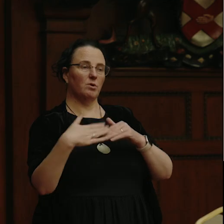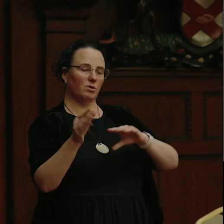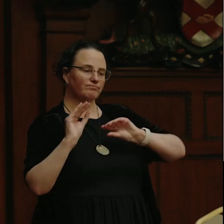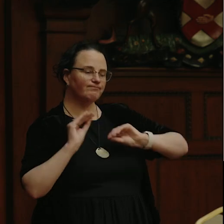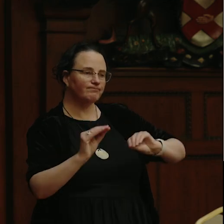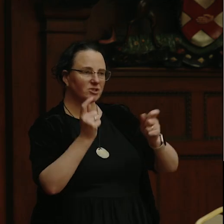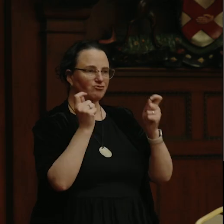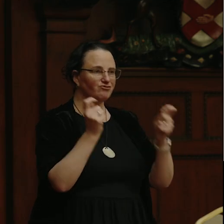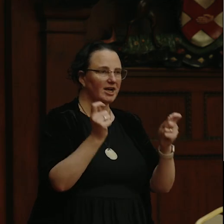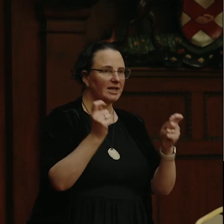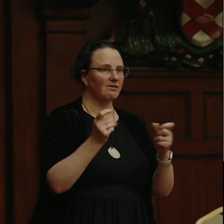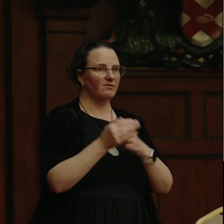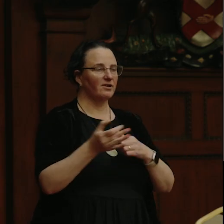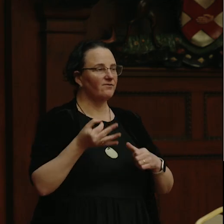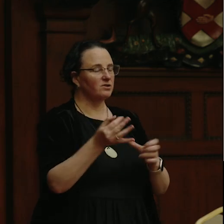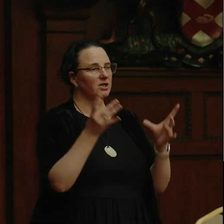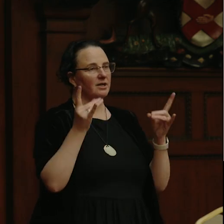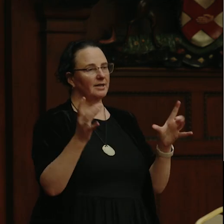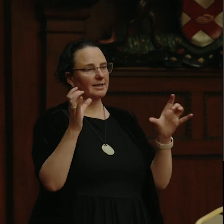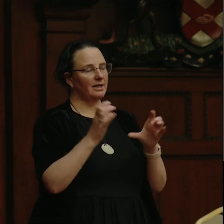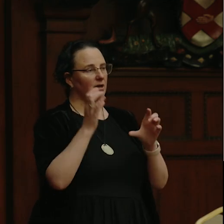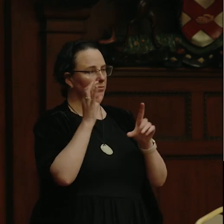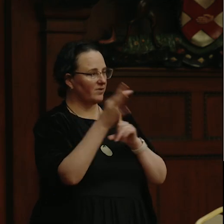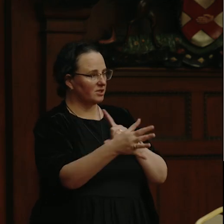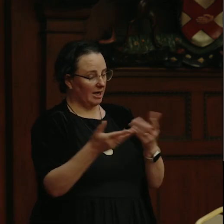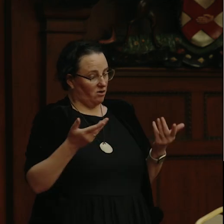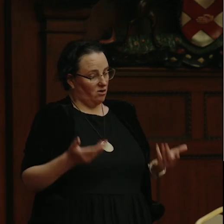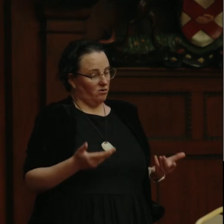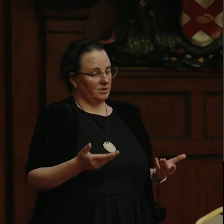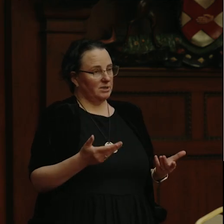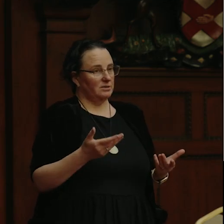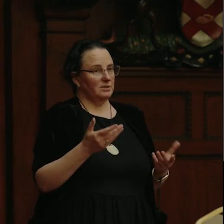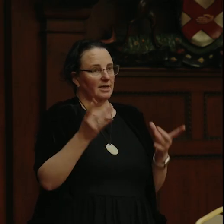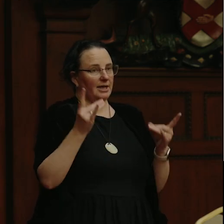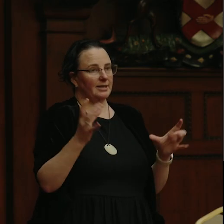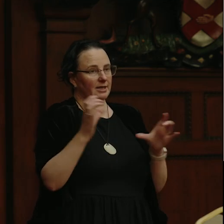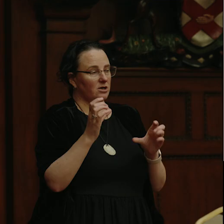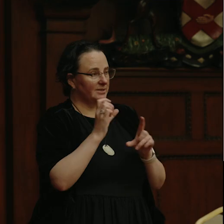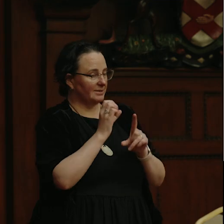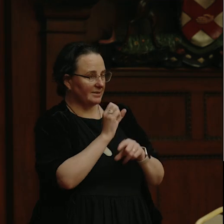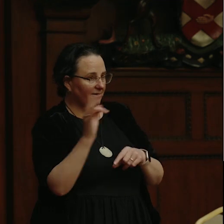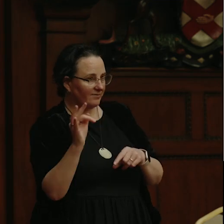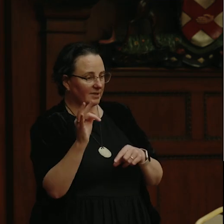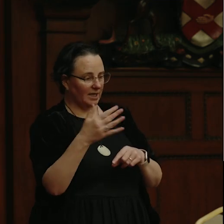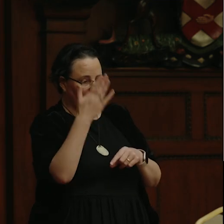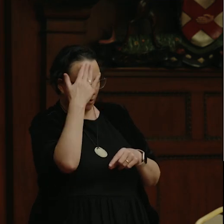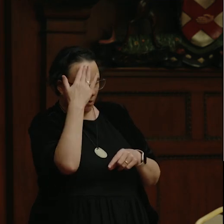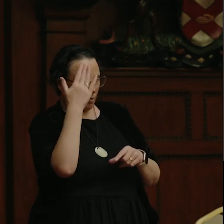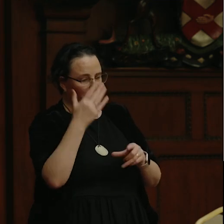interventions, developing them for future healthcare professionals and current healthcare professionals. So we'll be able to inform